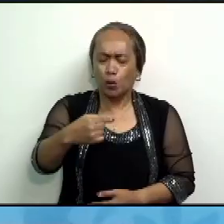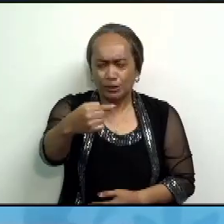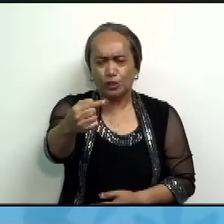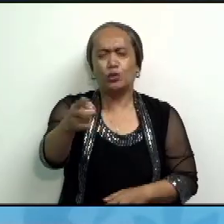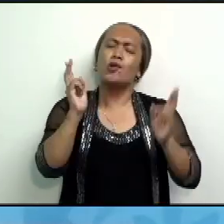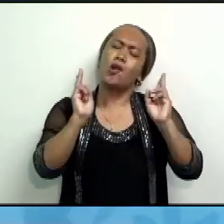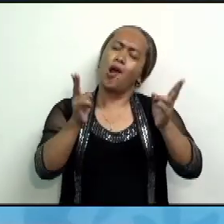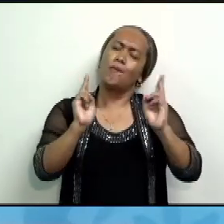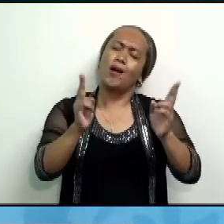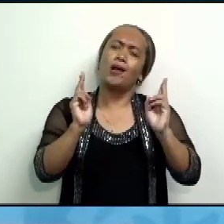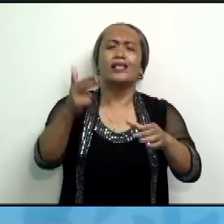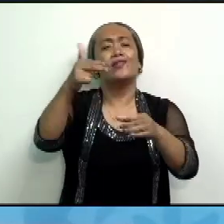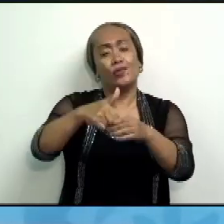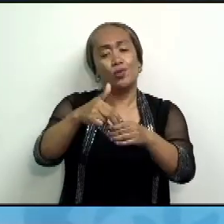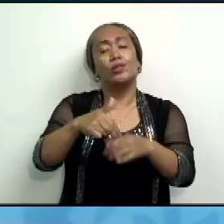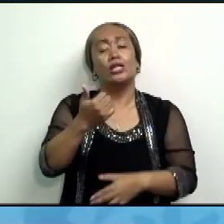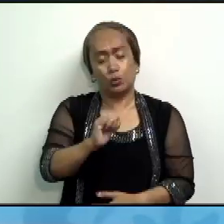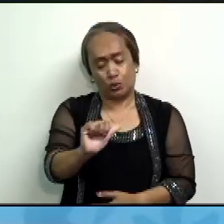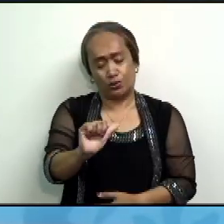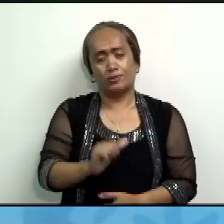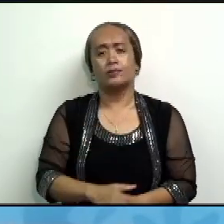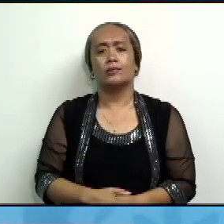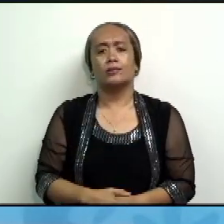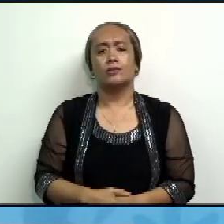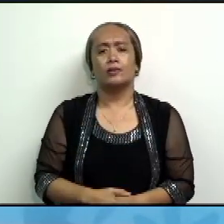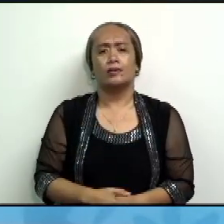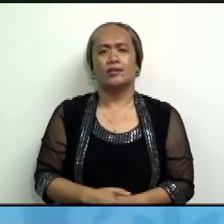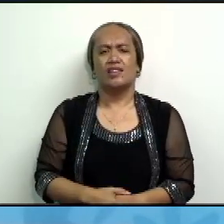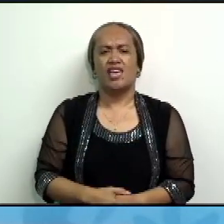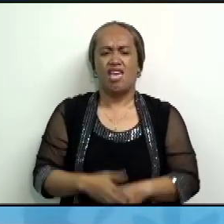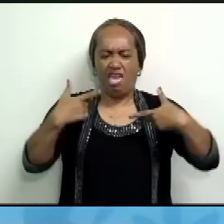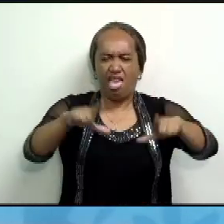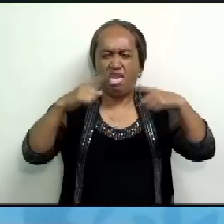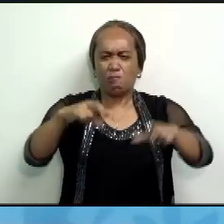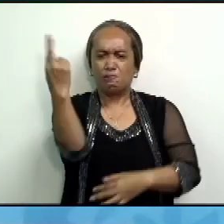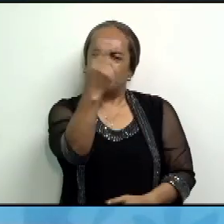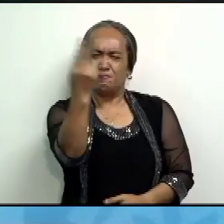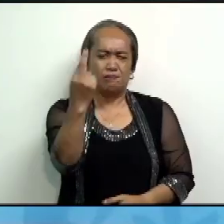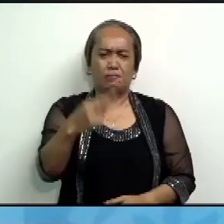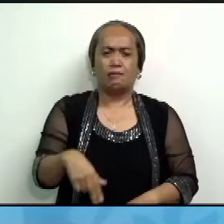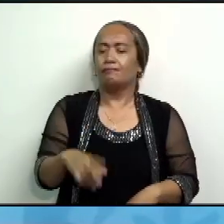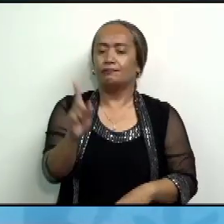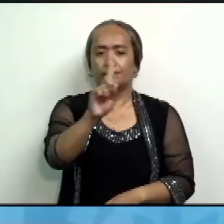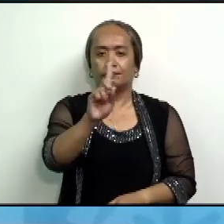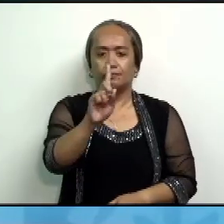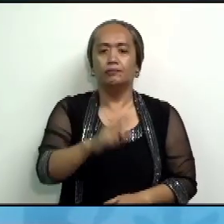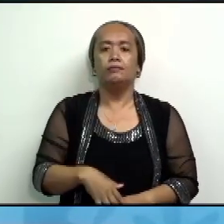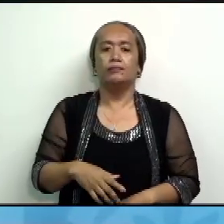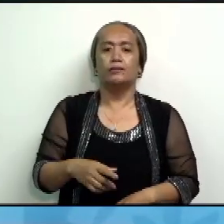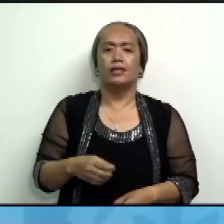normal fuel use, avoid unnecessary travel, stay